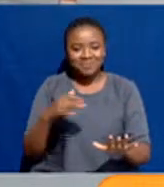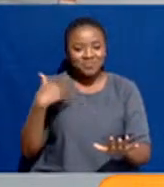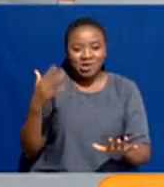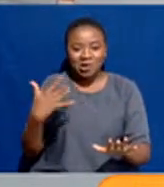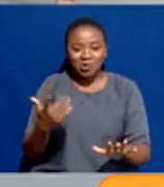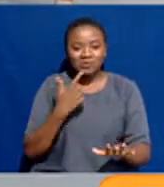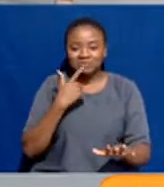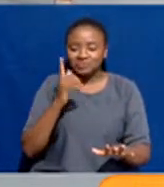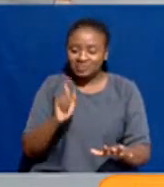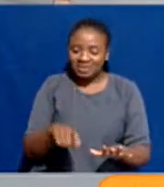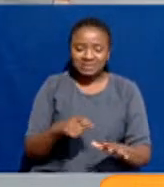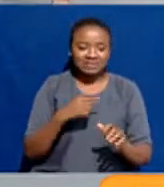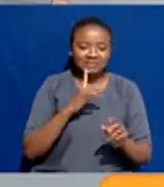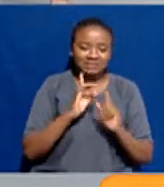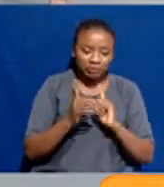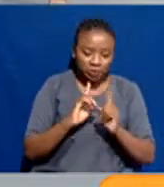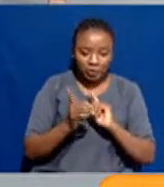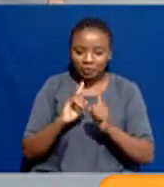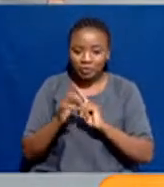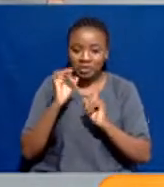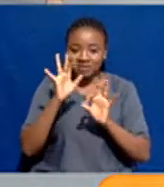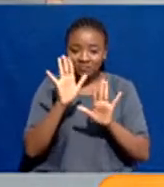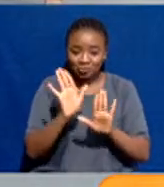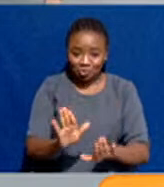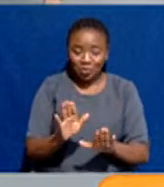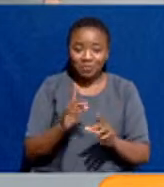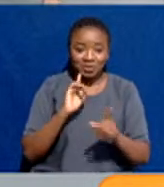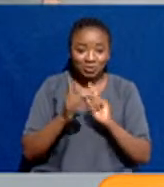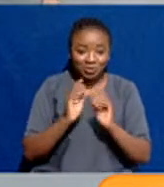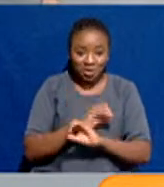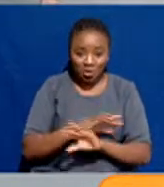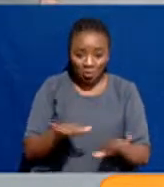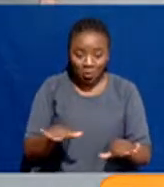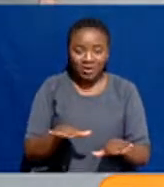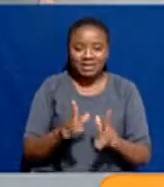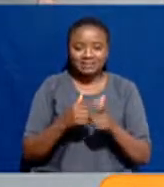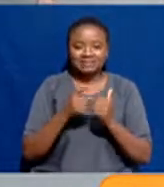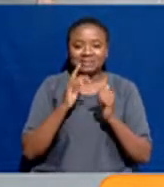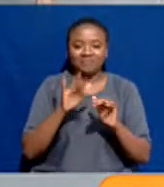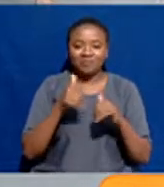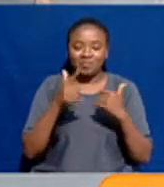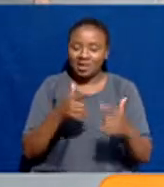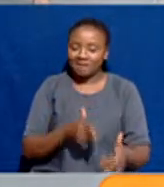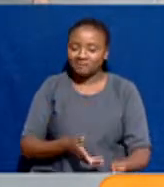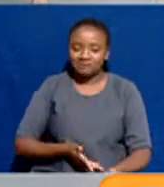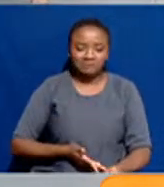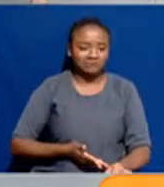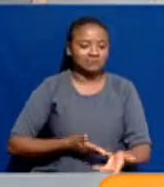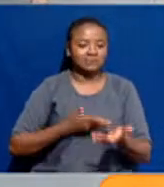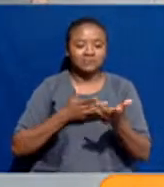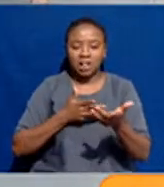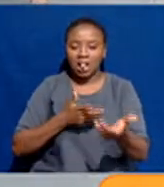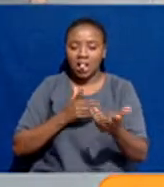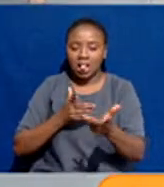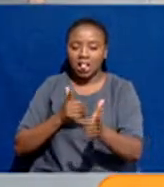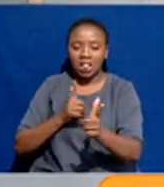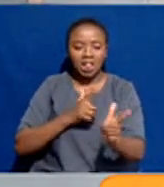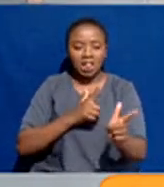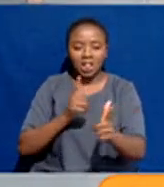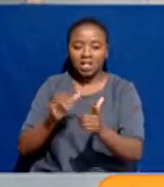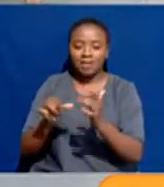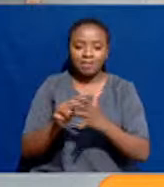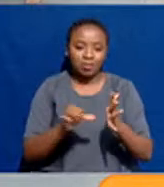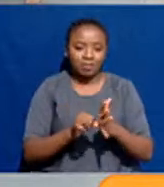always have to keep talking. Because the moment we stop talking, it's the moment we start fighting. And you don't want to go down that